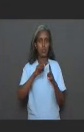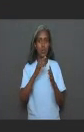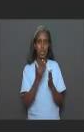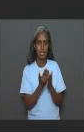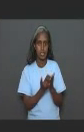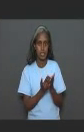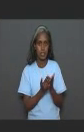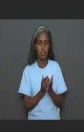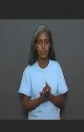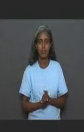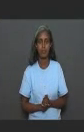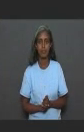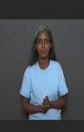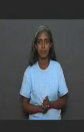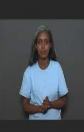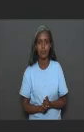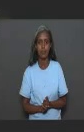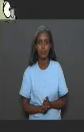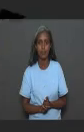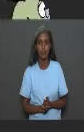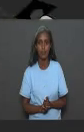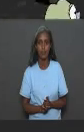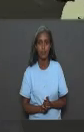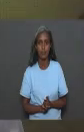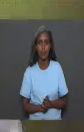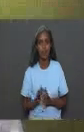Let's get back to our lesson.